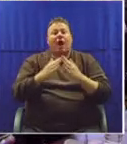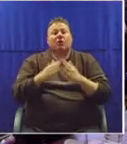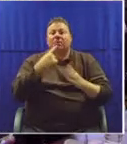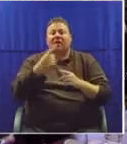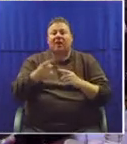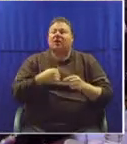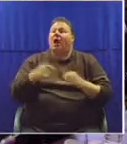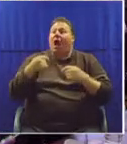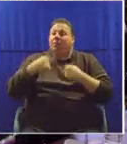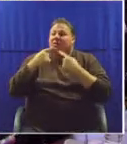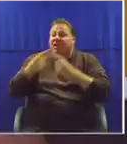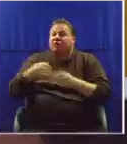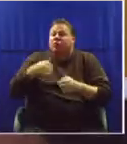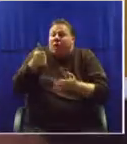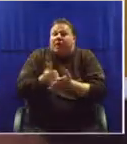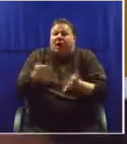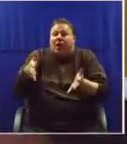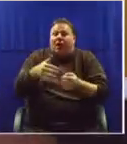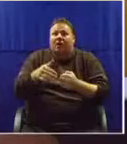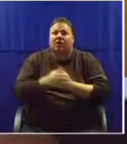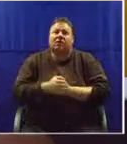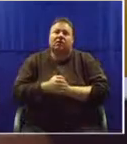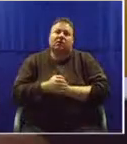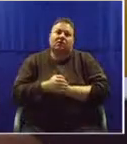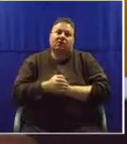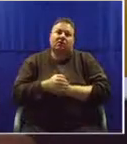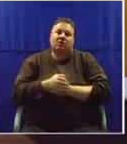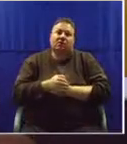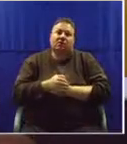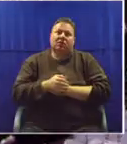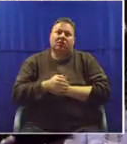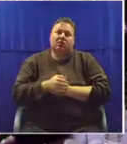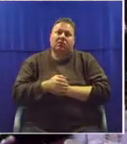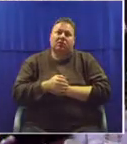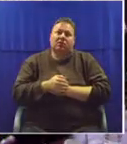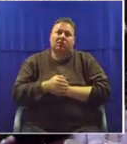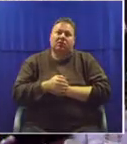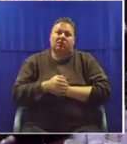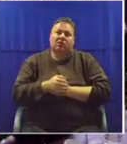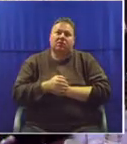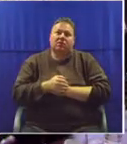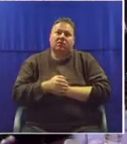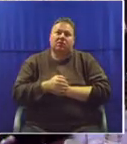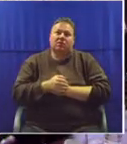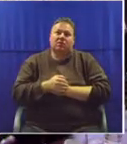I am on the floor. Honorable Chief Whip, you're not going to disrupt.